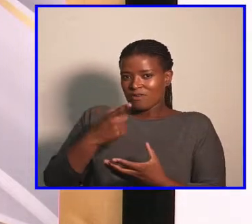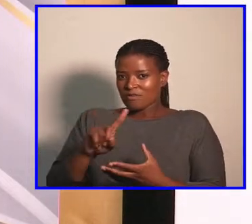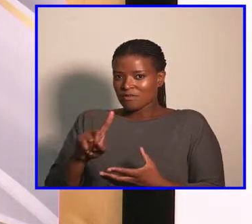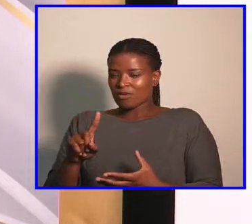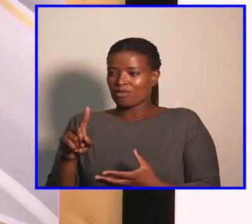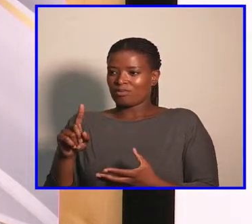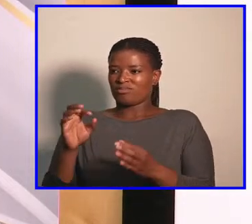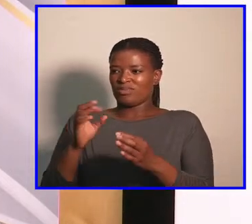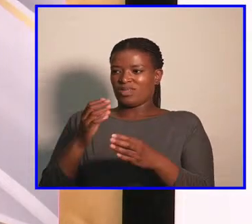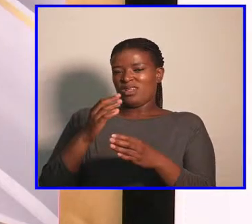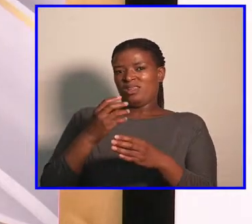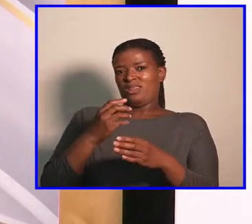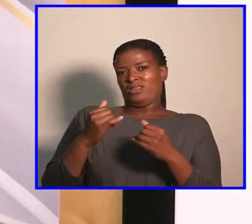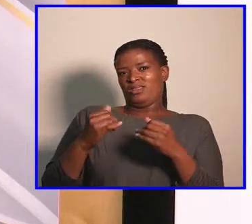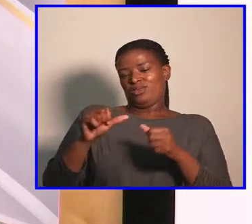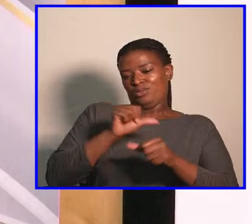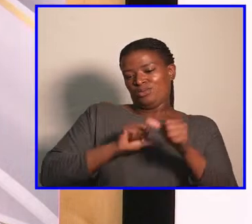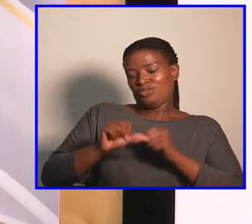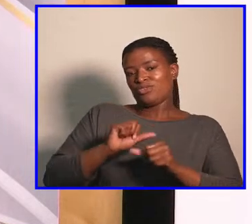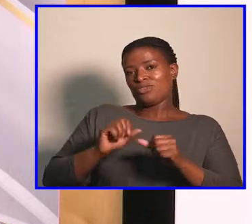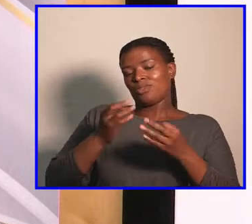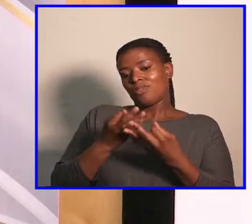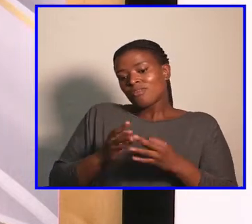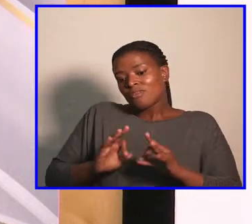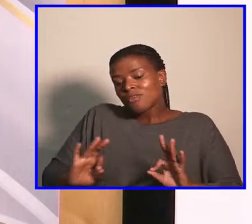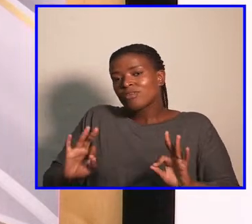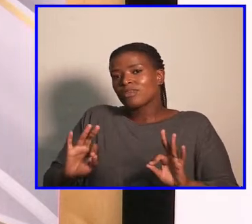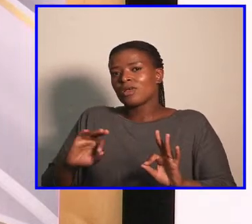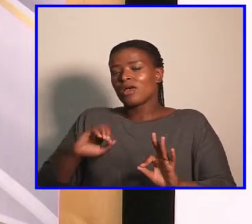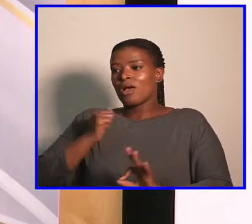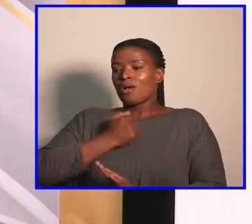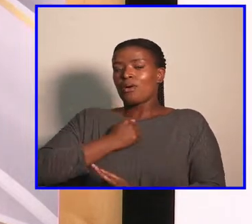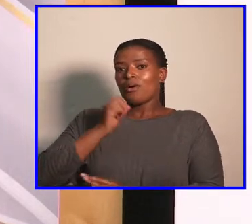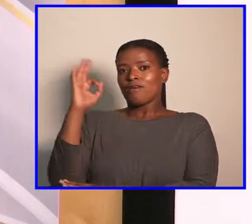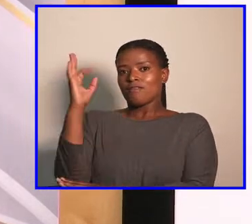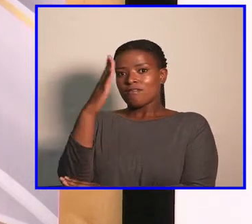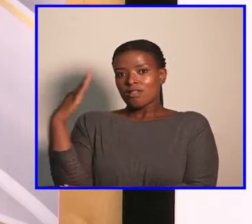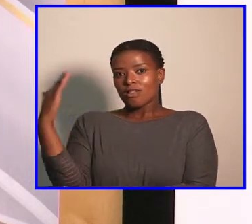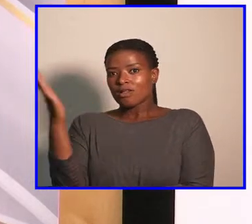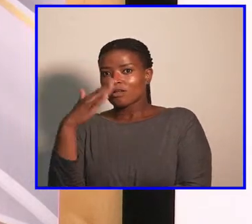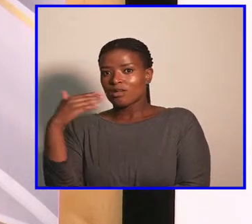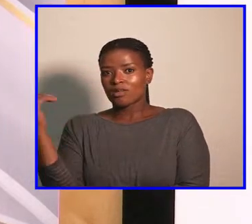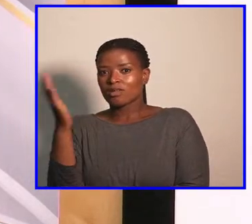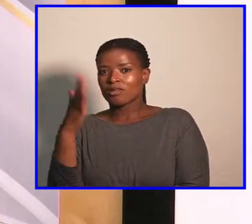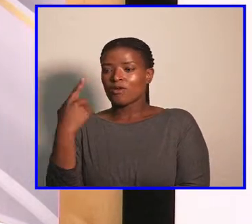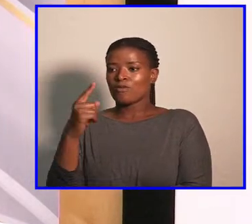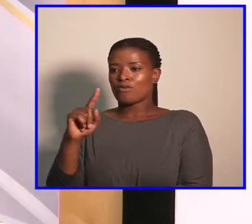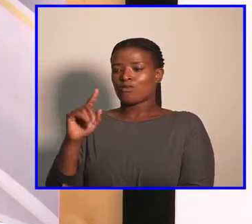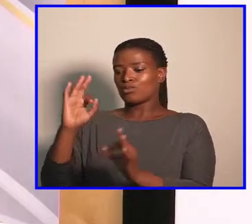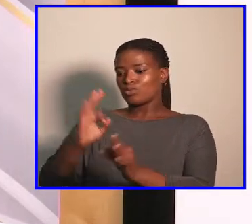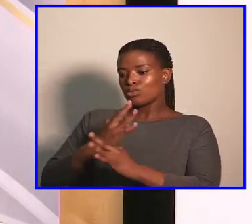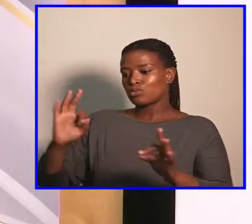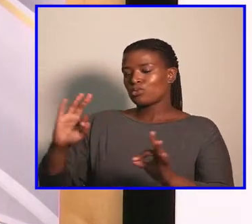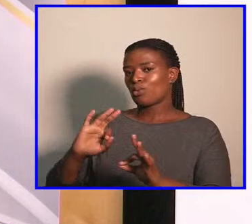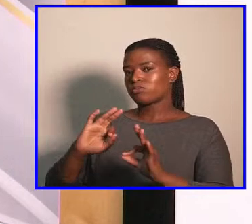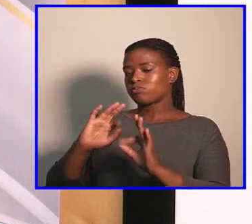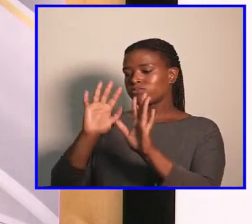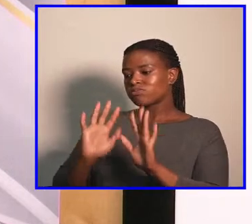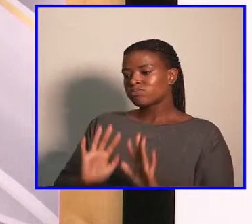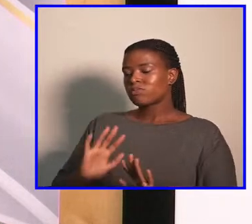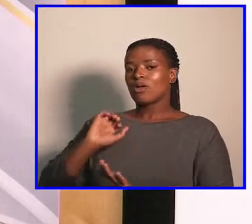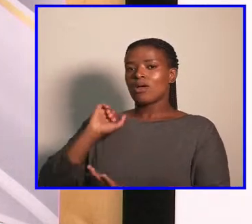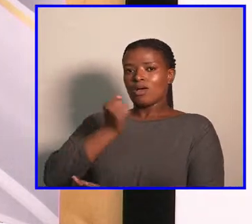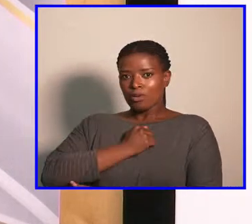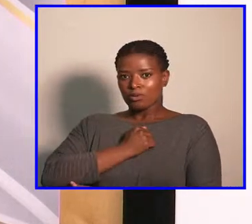in democracy. Because our flag and our wonderful anthem and our